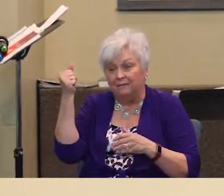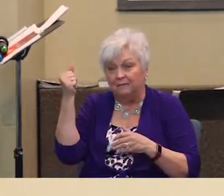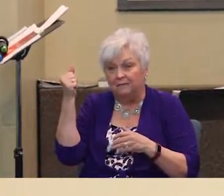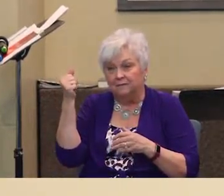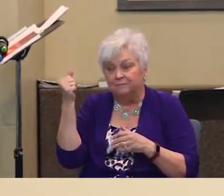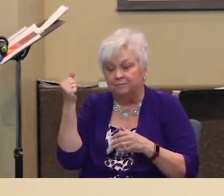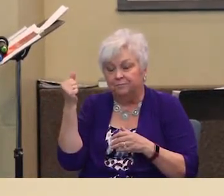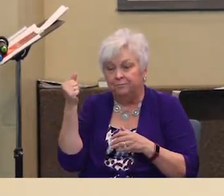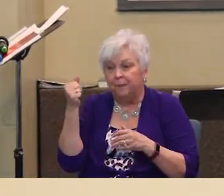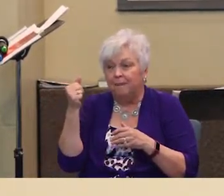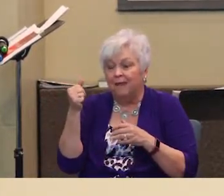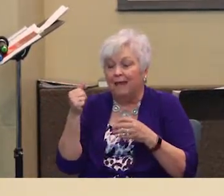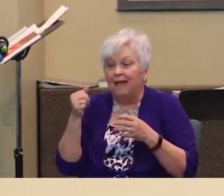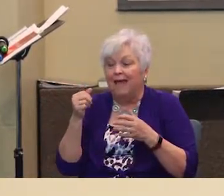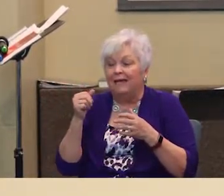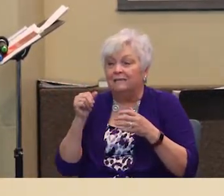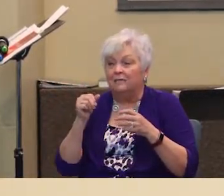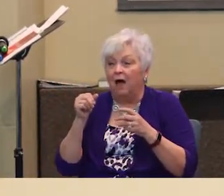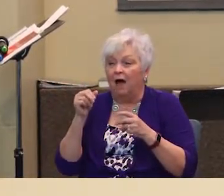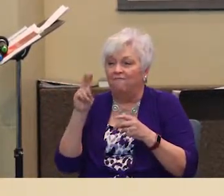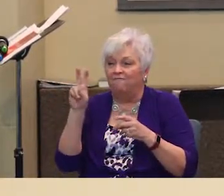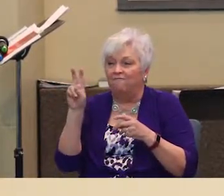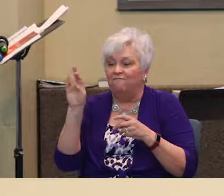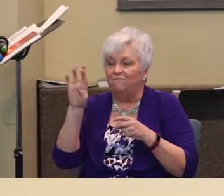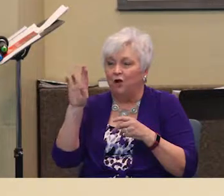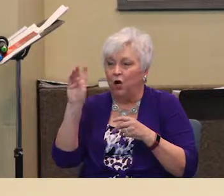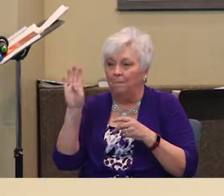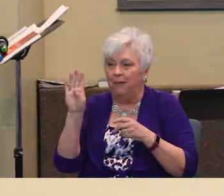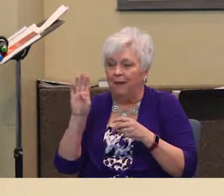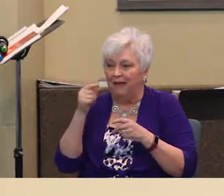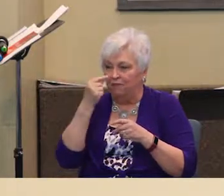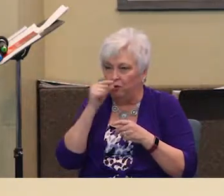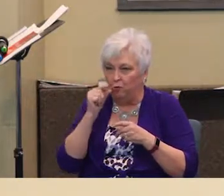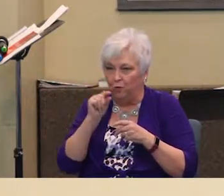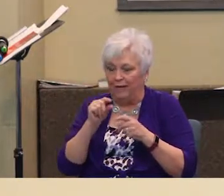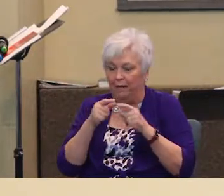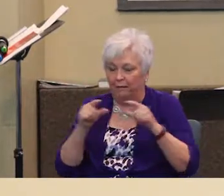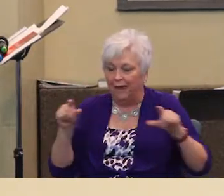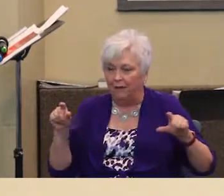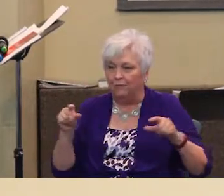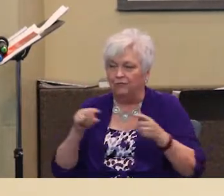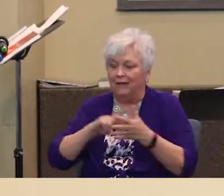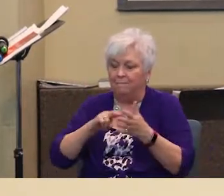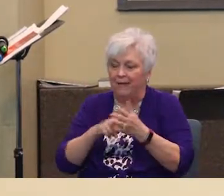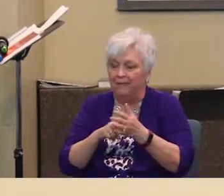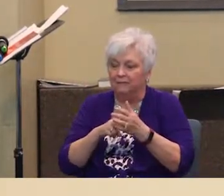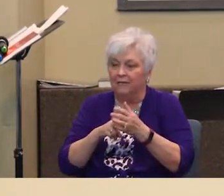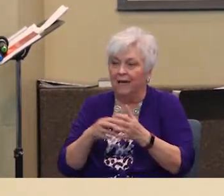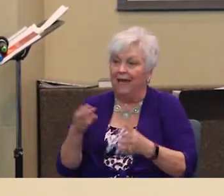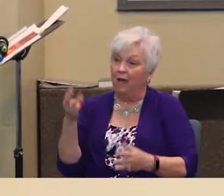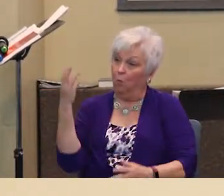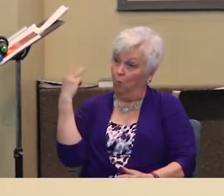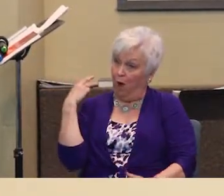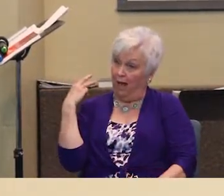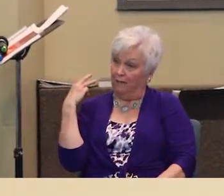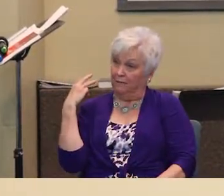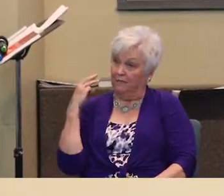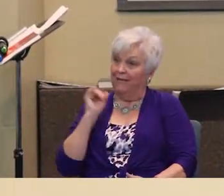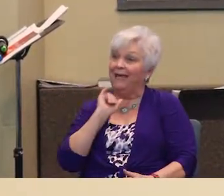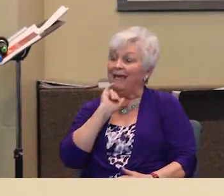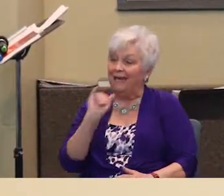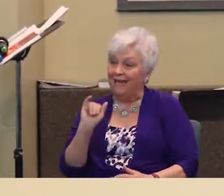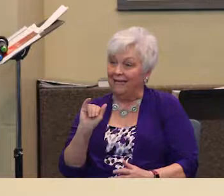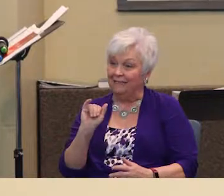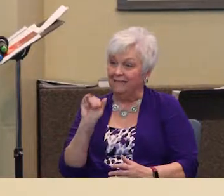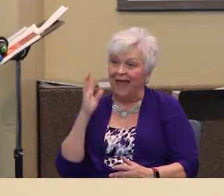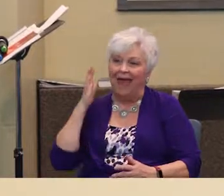it's a present tense verb in the Greek, it has this connotation. It was, it is, and it will be.